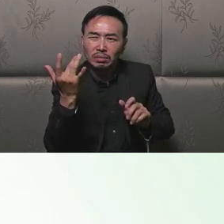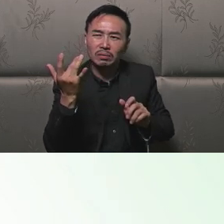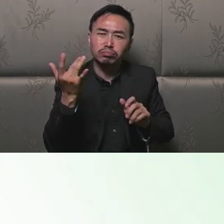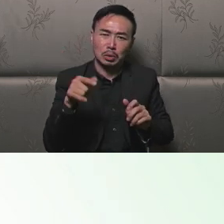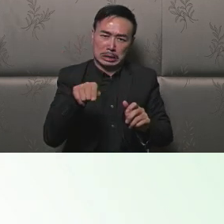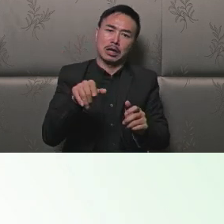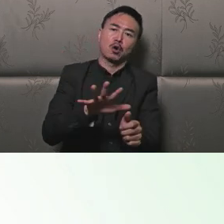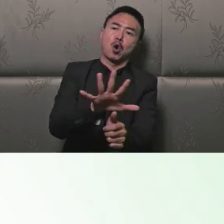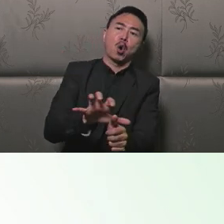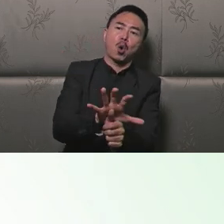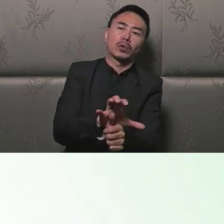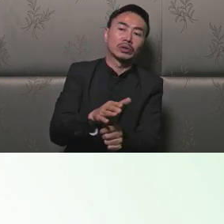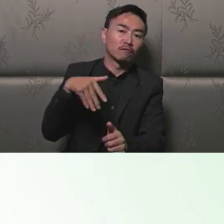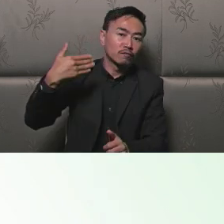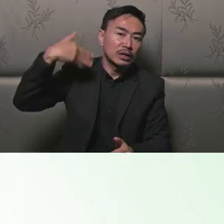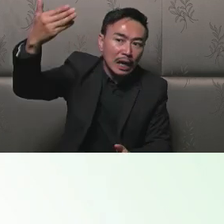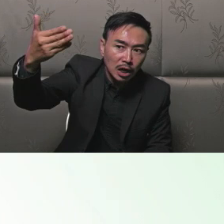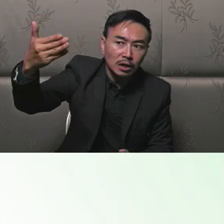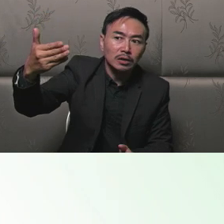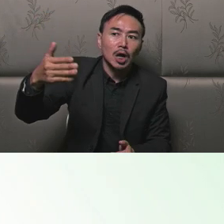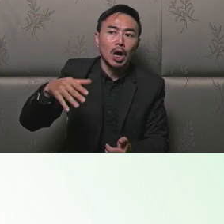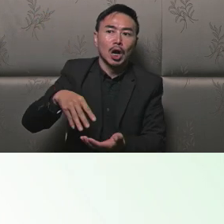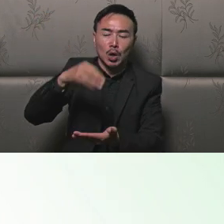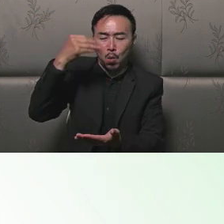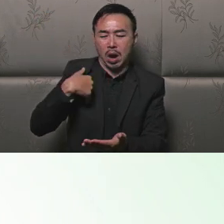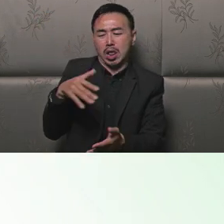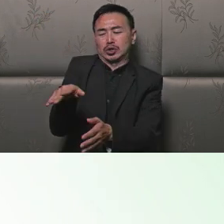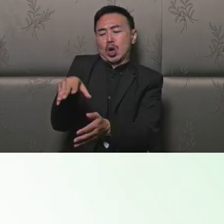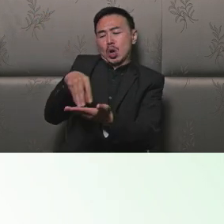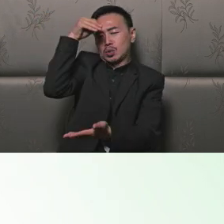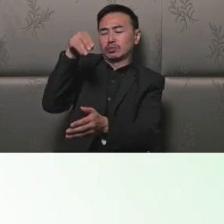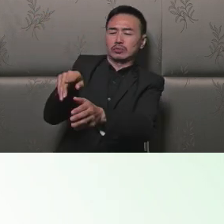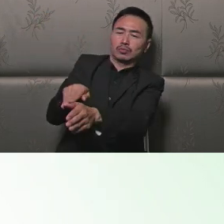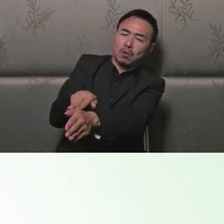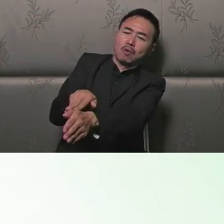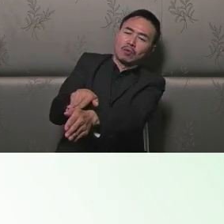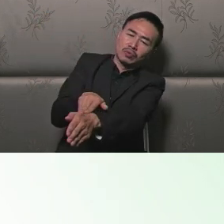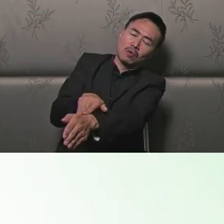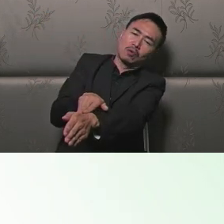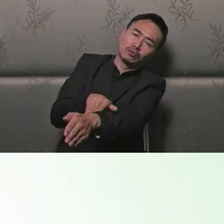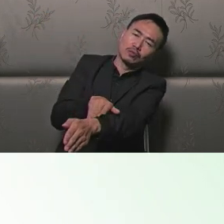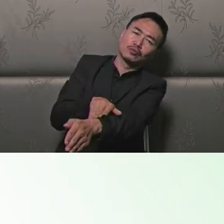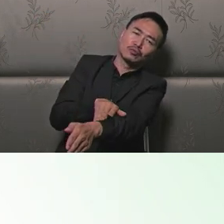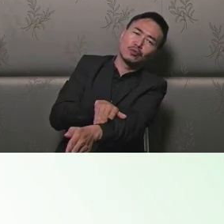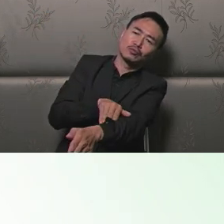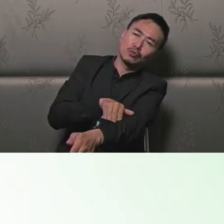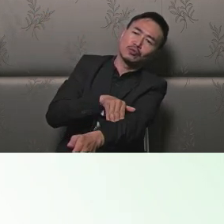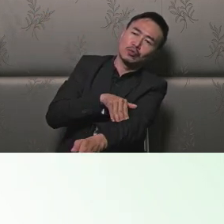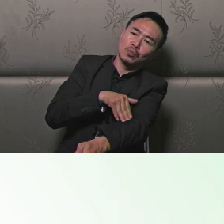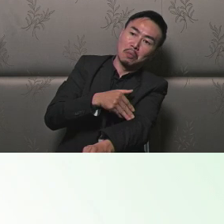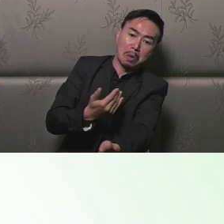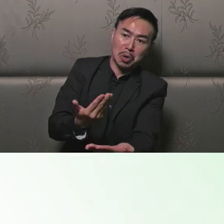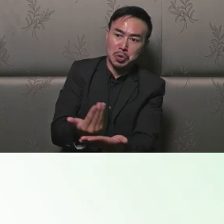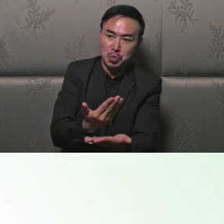signed today the ARAL law. It is a law focusing on